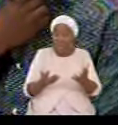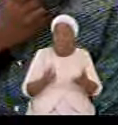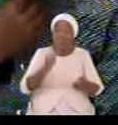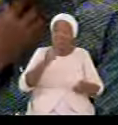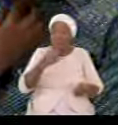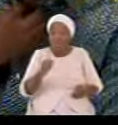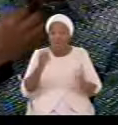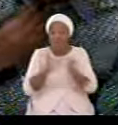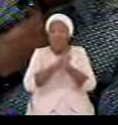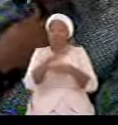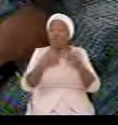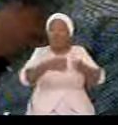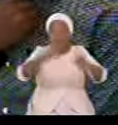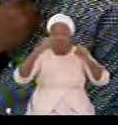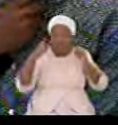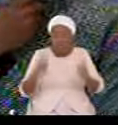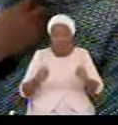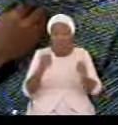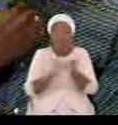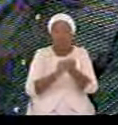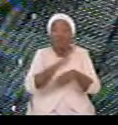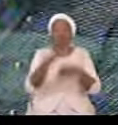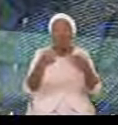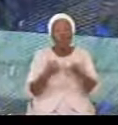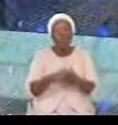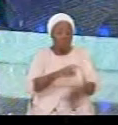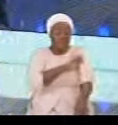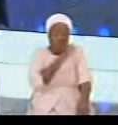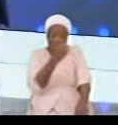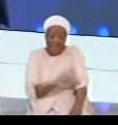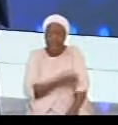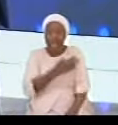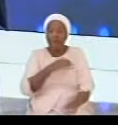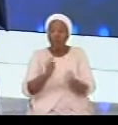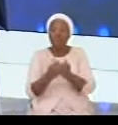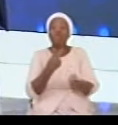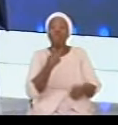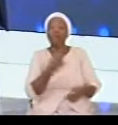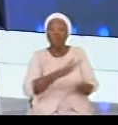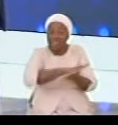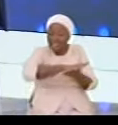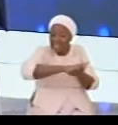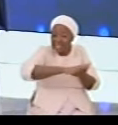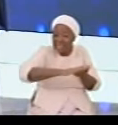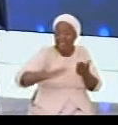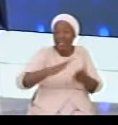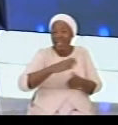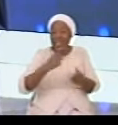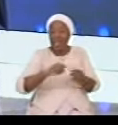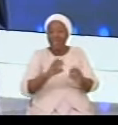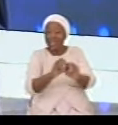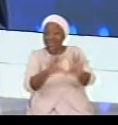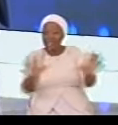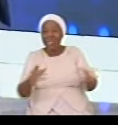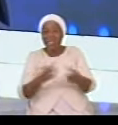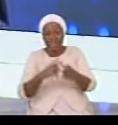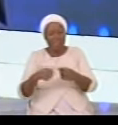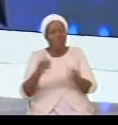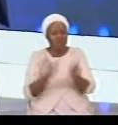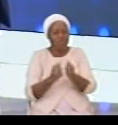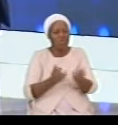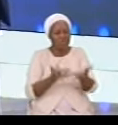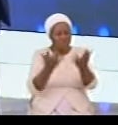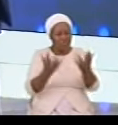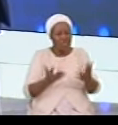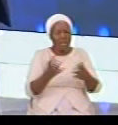your strength, with all your stamina, with your voice clear, and with your desire, with the